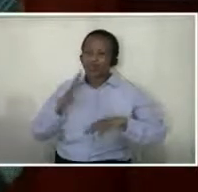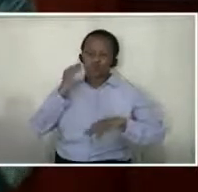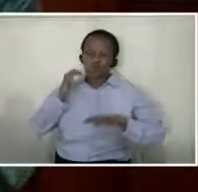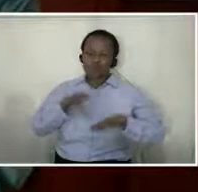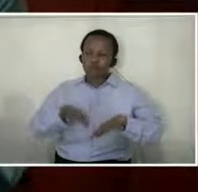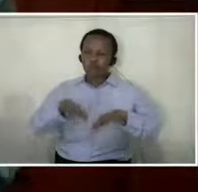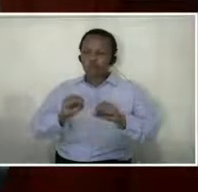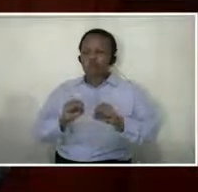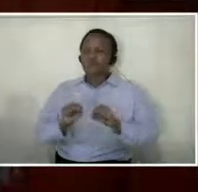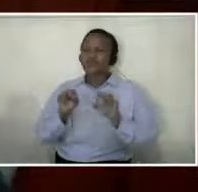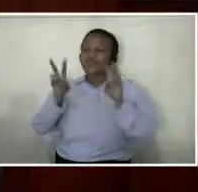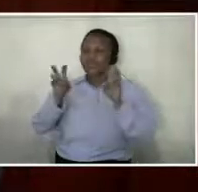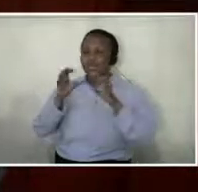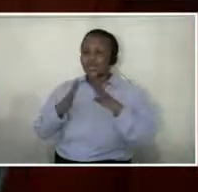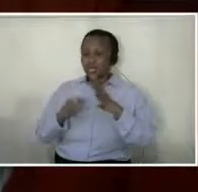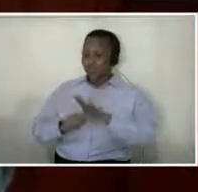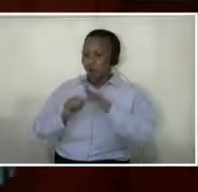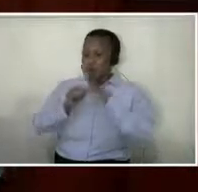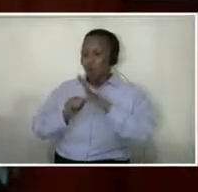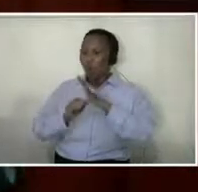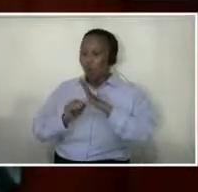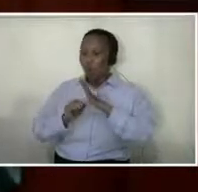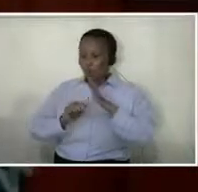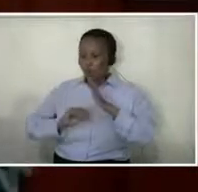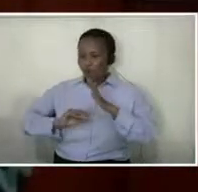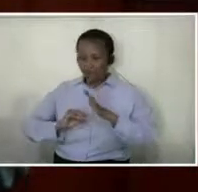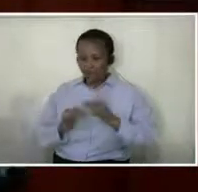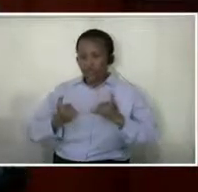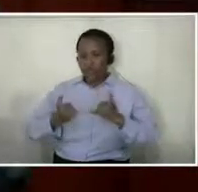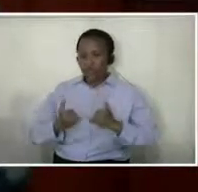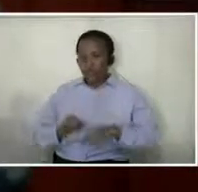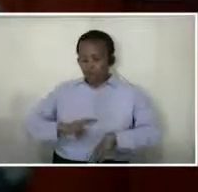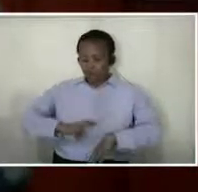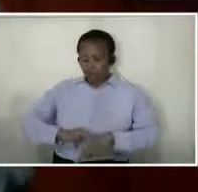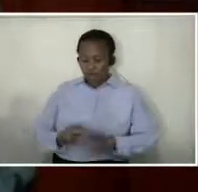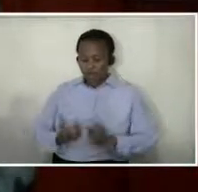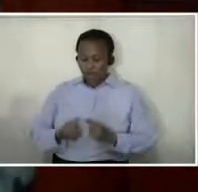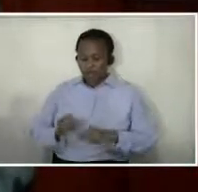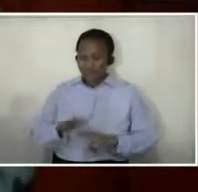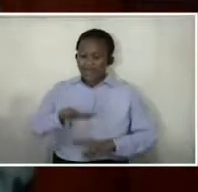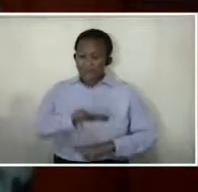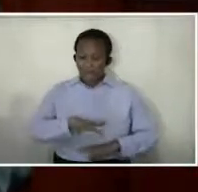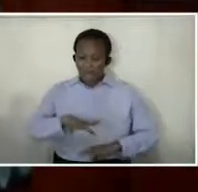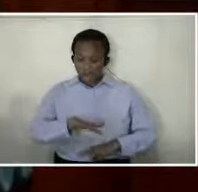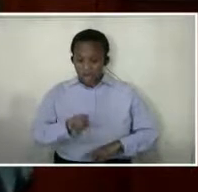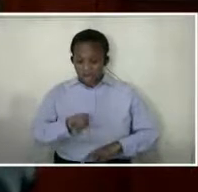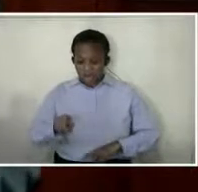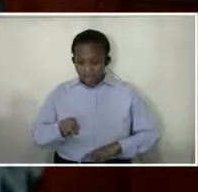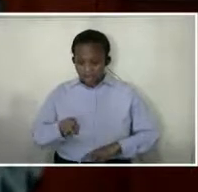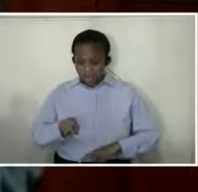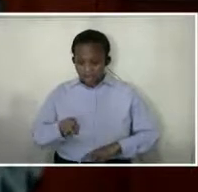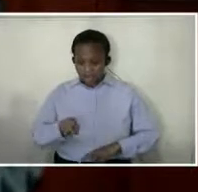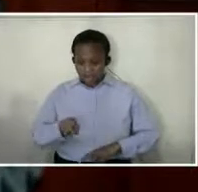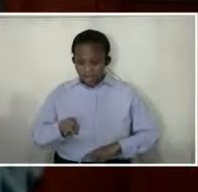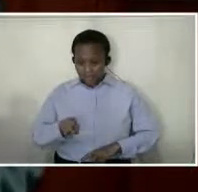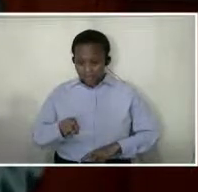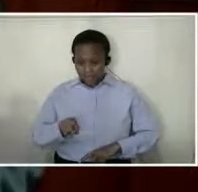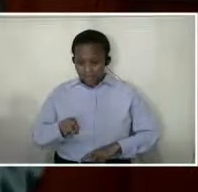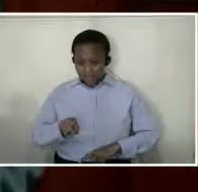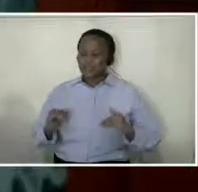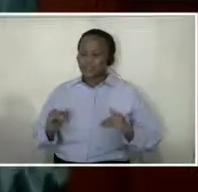quo. This therefore compels us to explore areas of convergence and practical standard